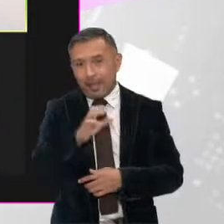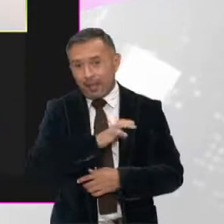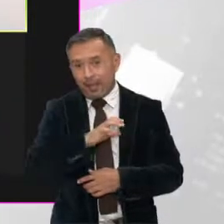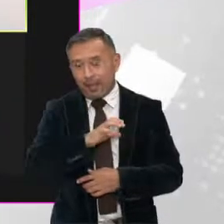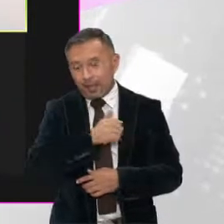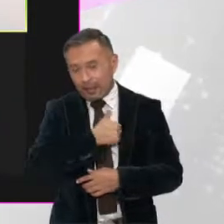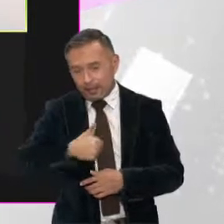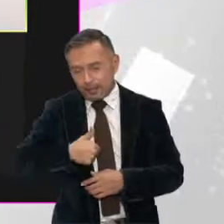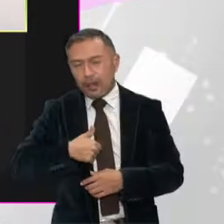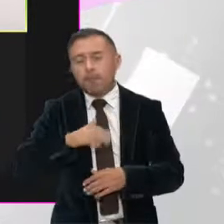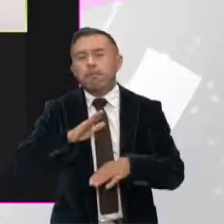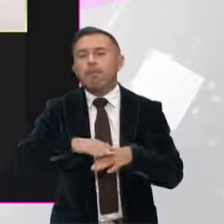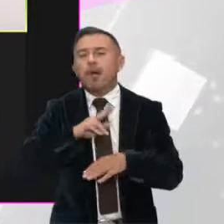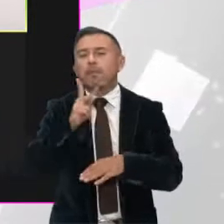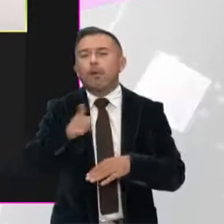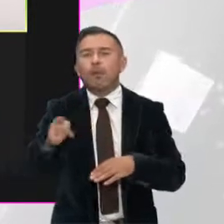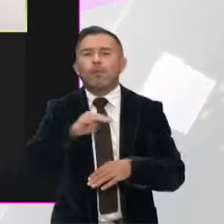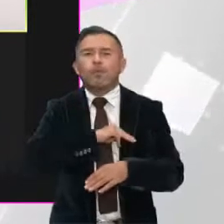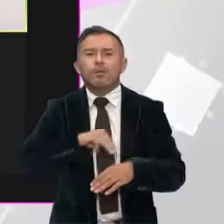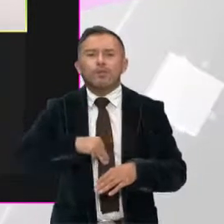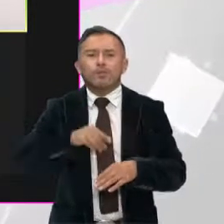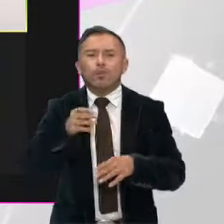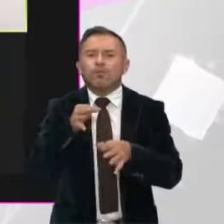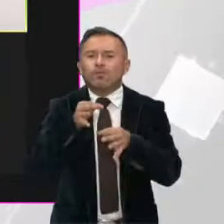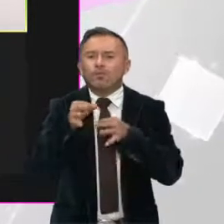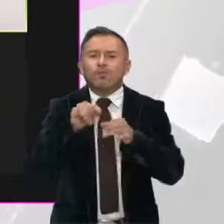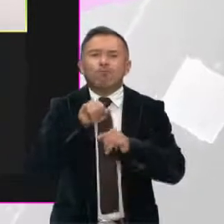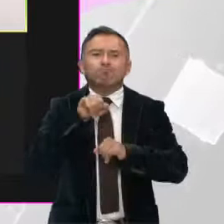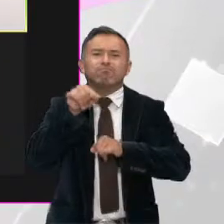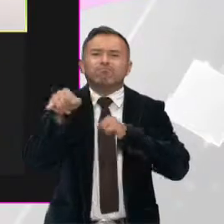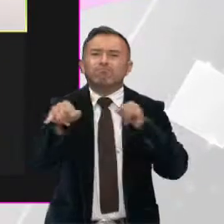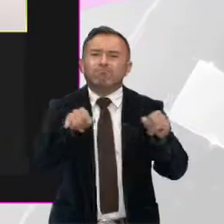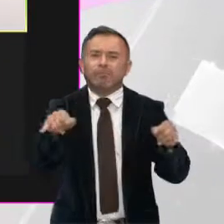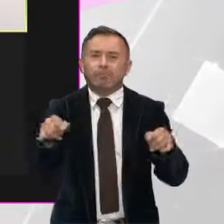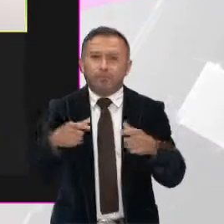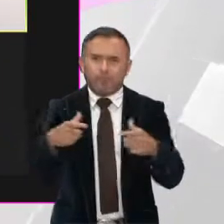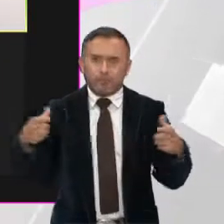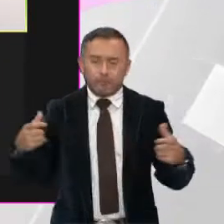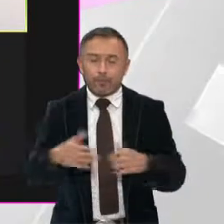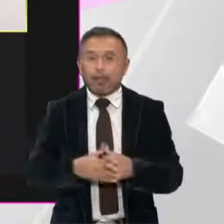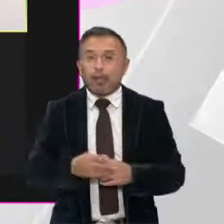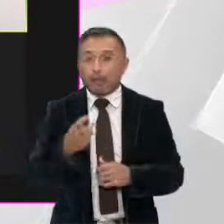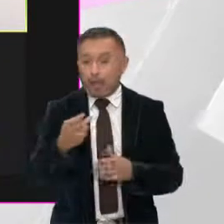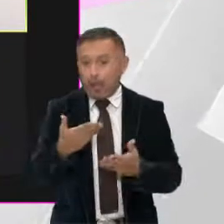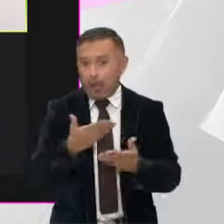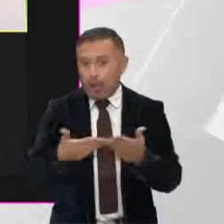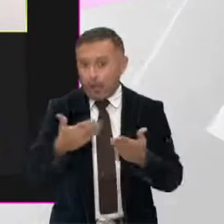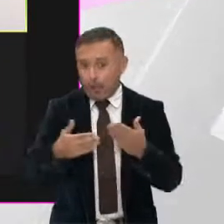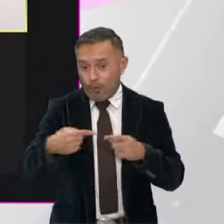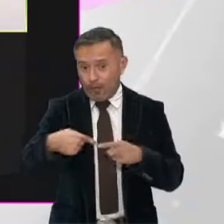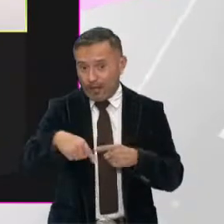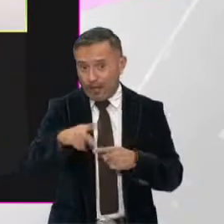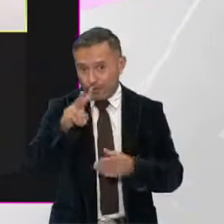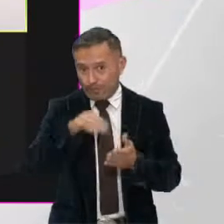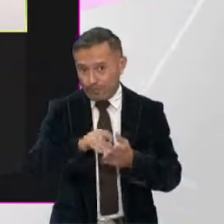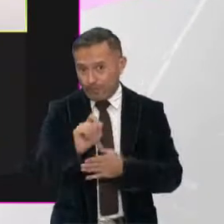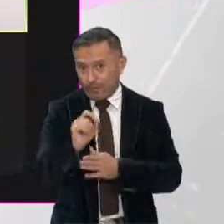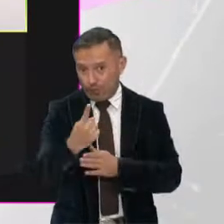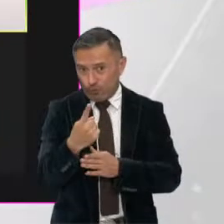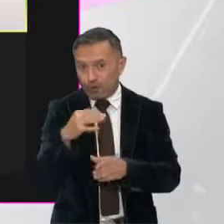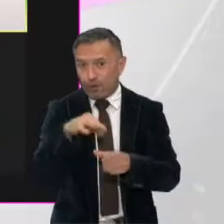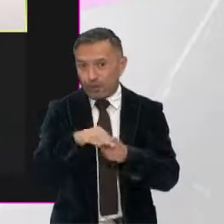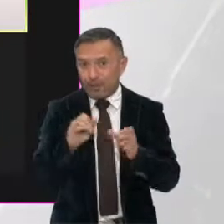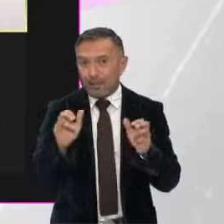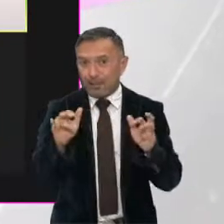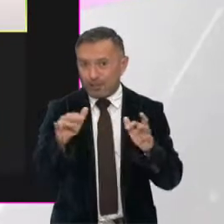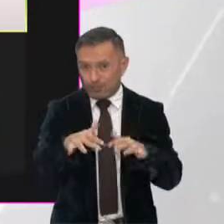the major offices in the country, mainly in the rural areas. So the scenario then set forward